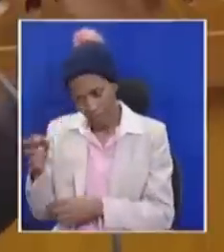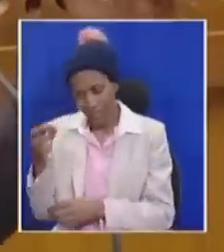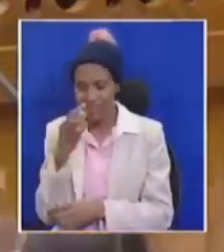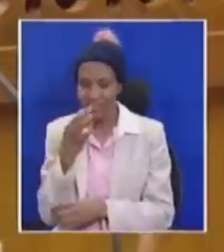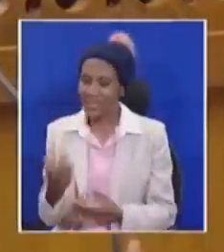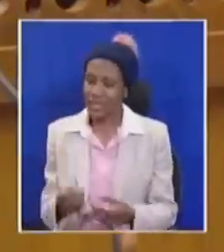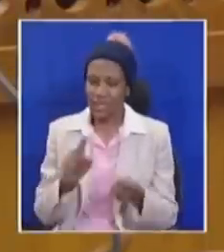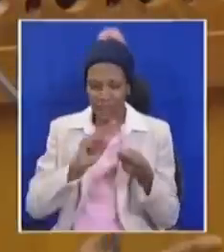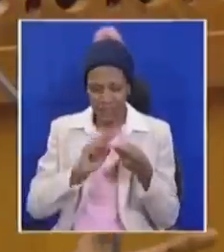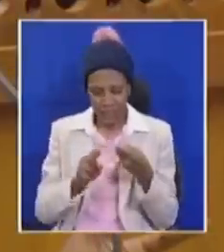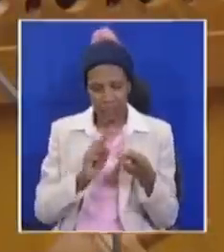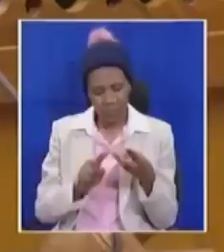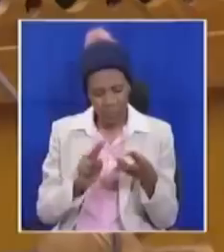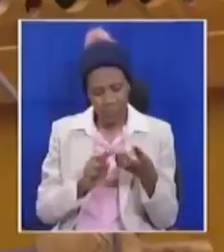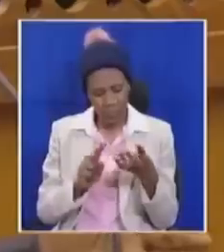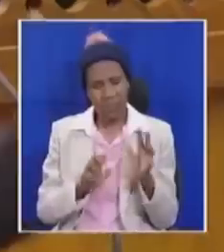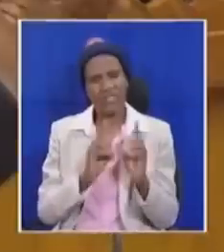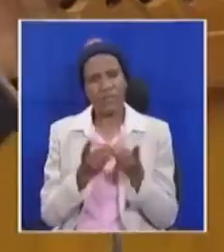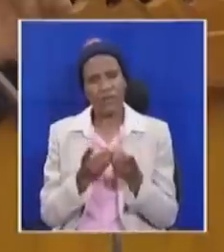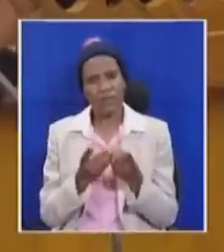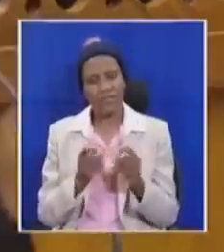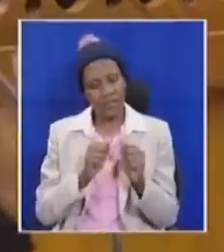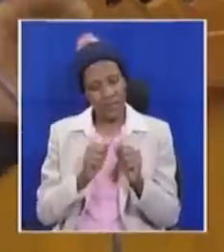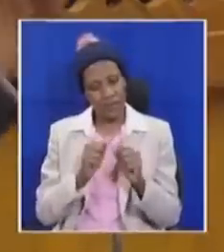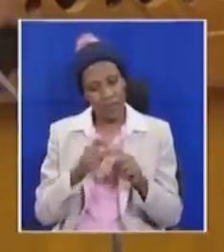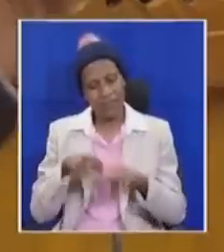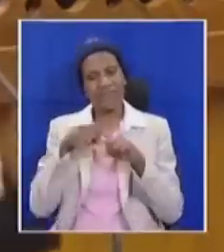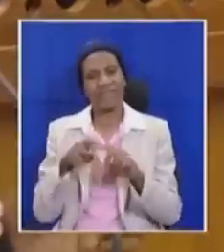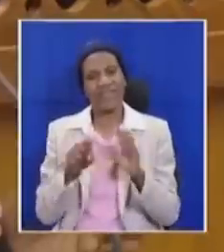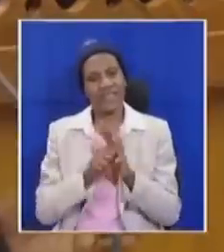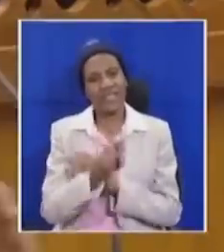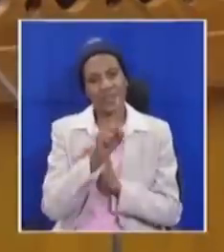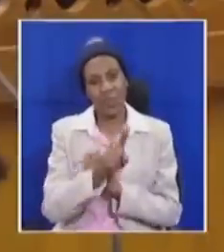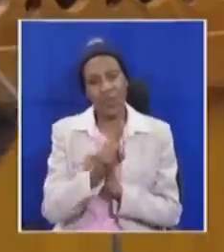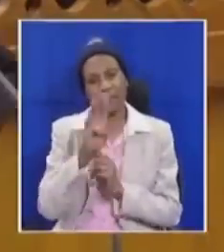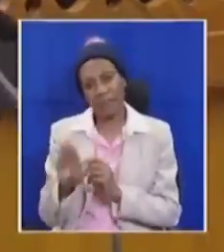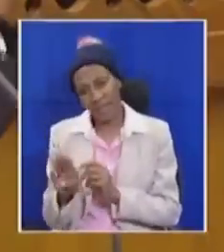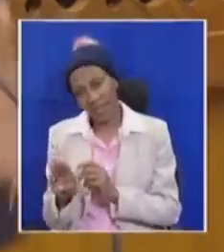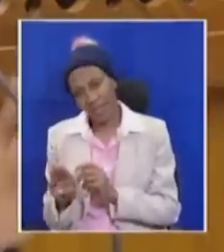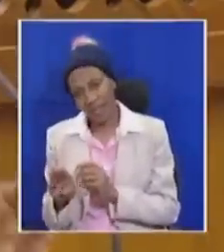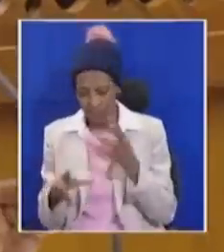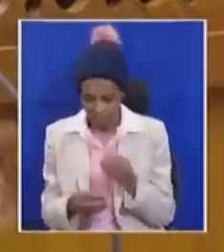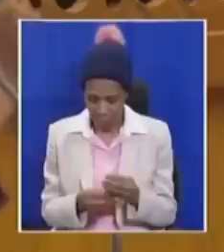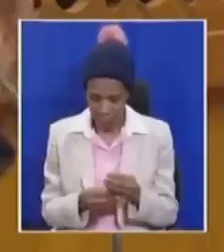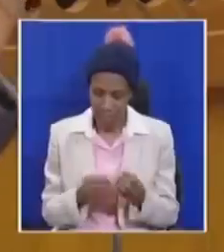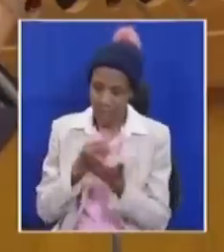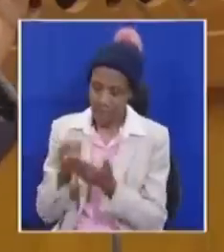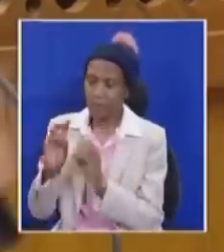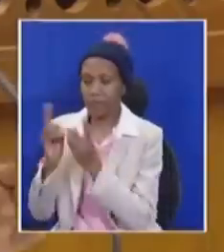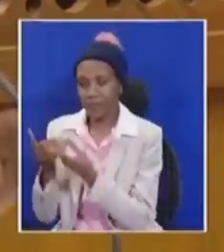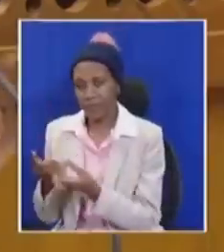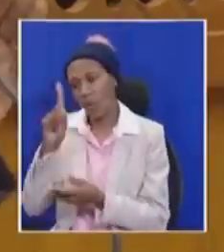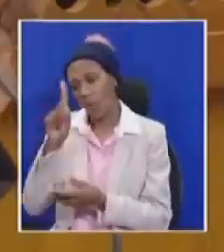certain number of departments under Section 101B and certain departments